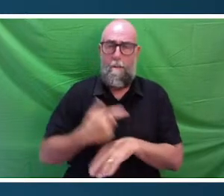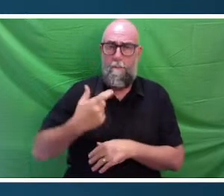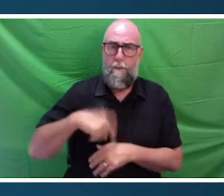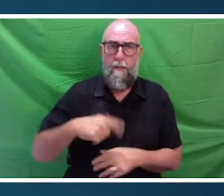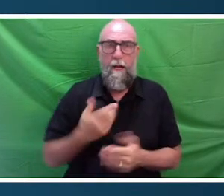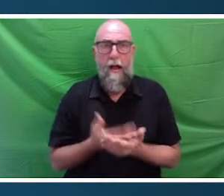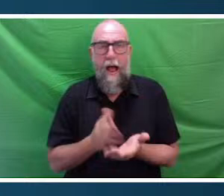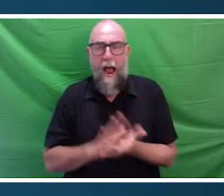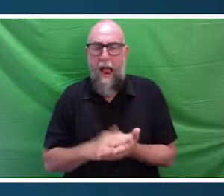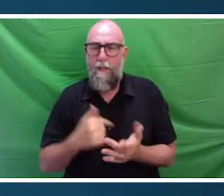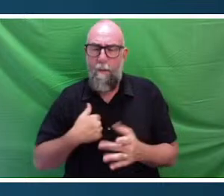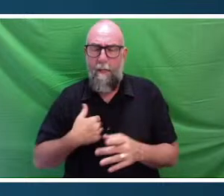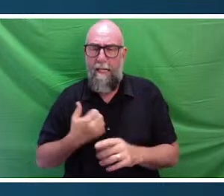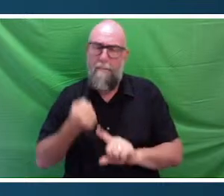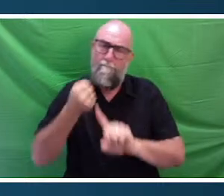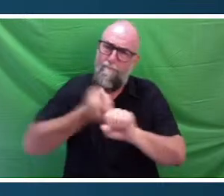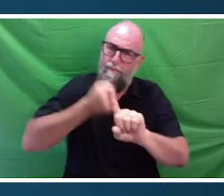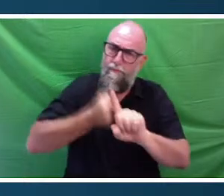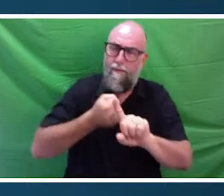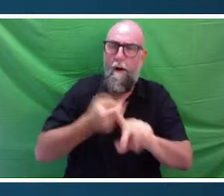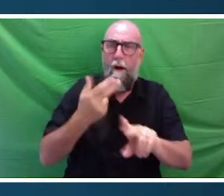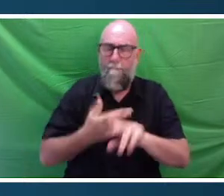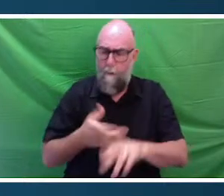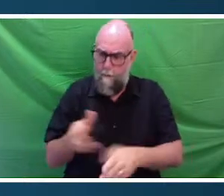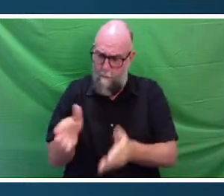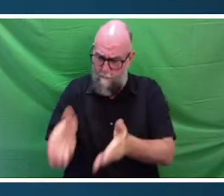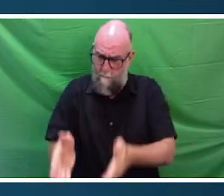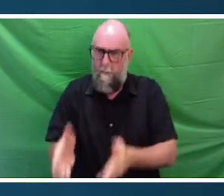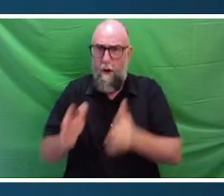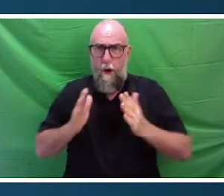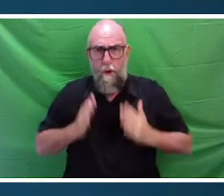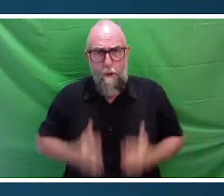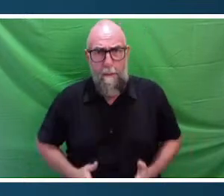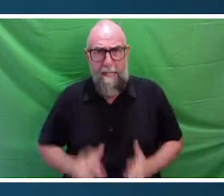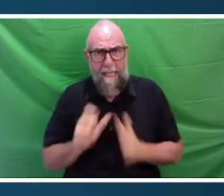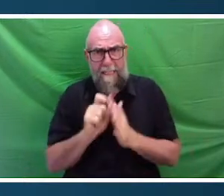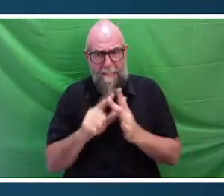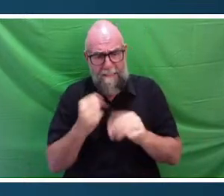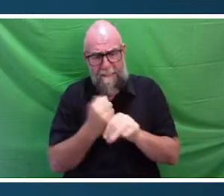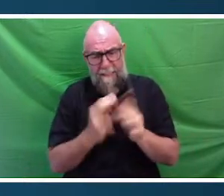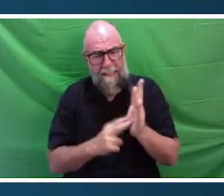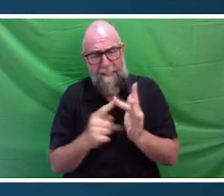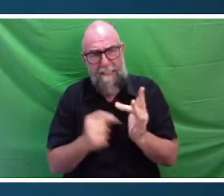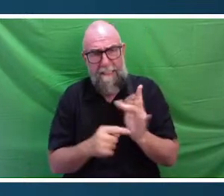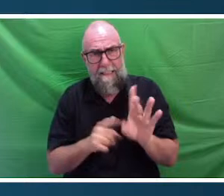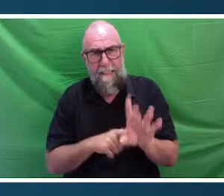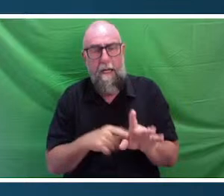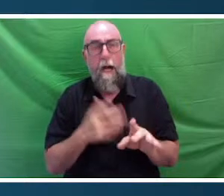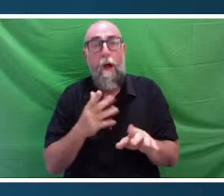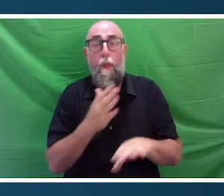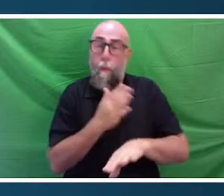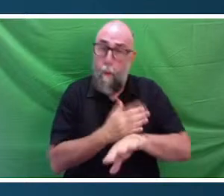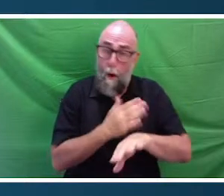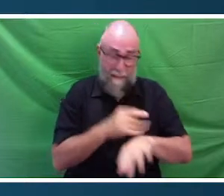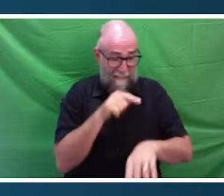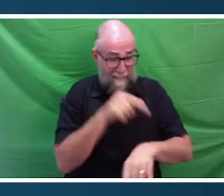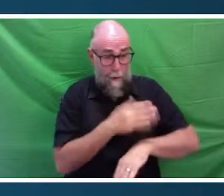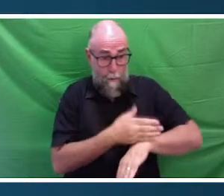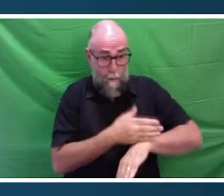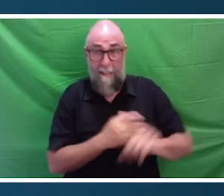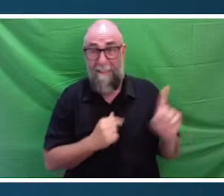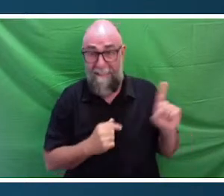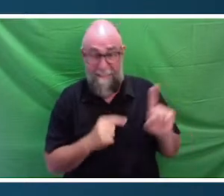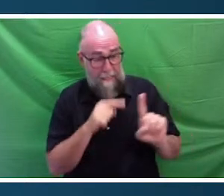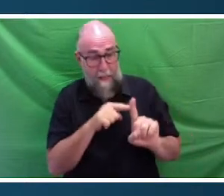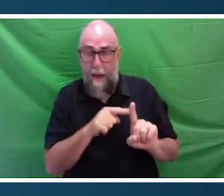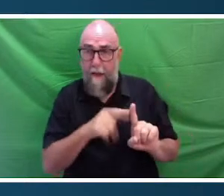human dignity? Because not necessarily humanitarian workers view themselves as advocates for alleviating the suffering.